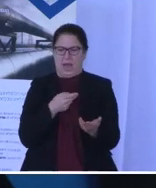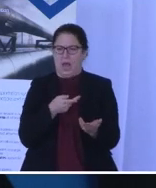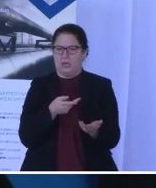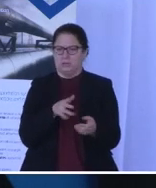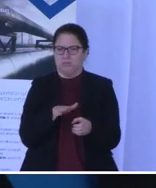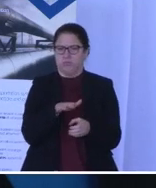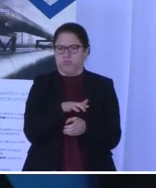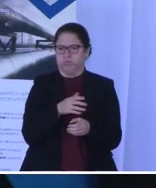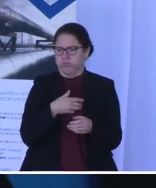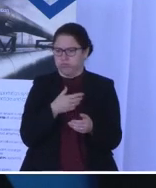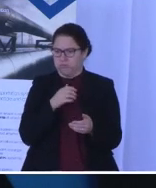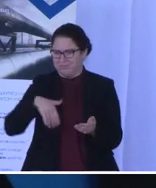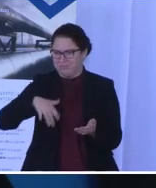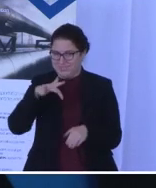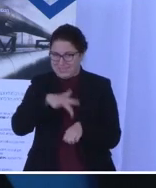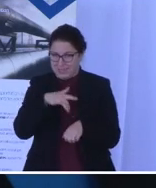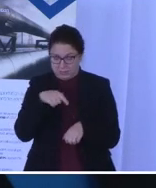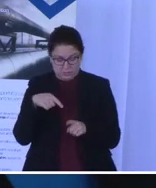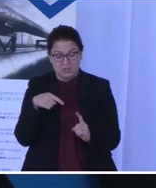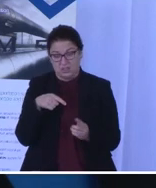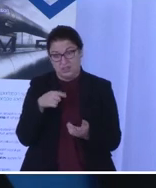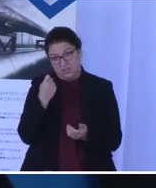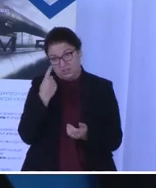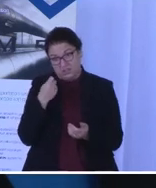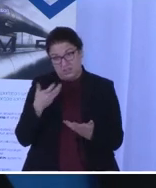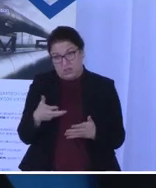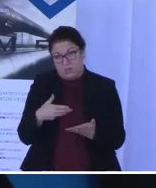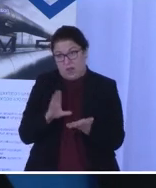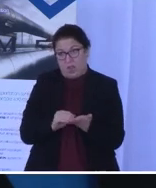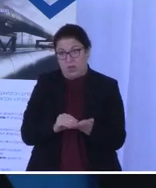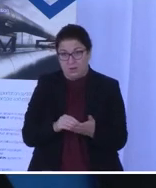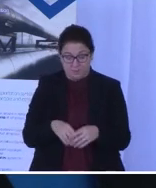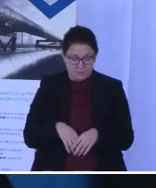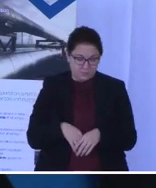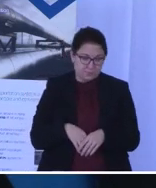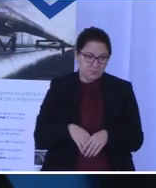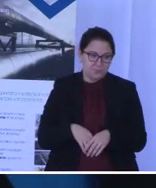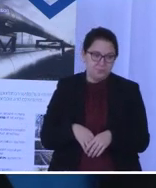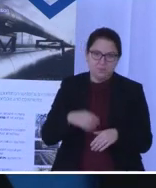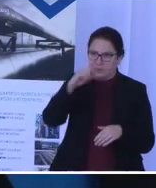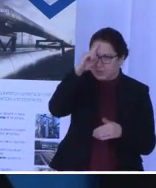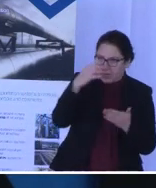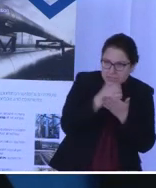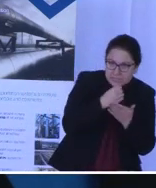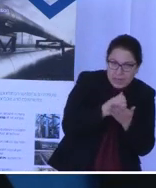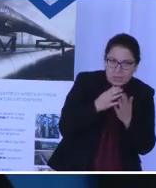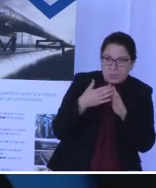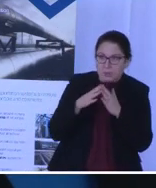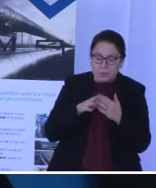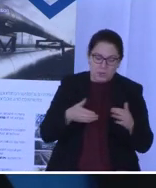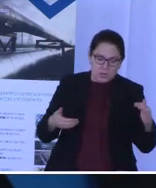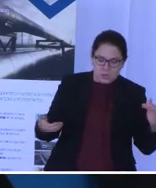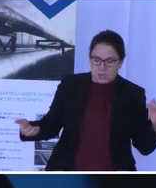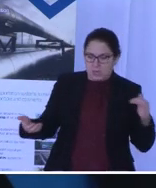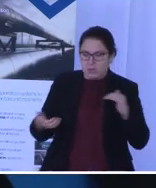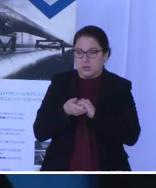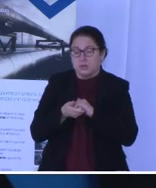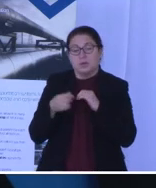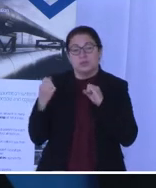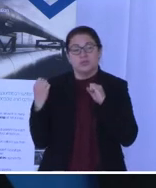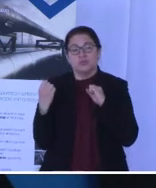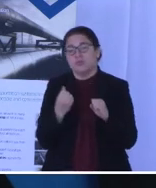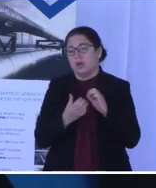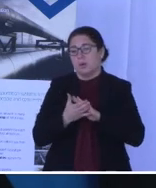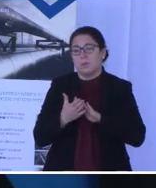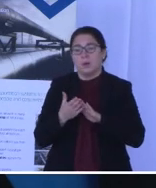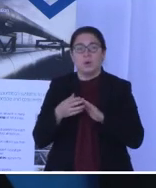detonated. Through very close collaboration with the intelligence community and in a very close hold operation,